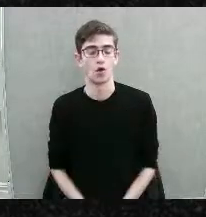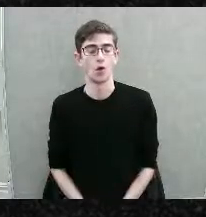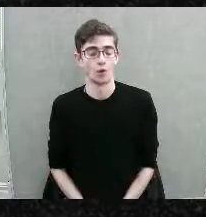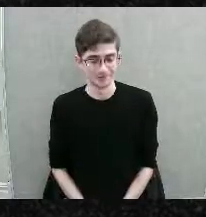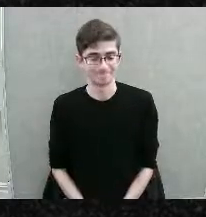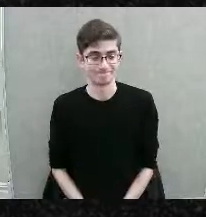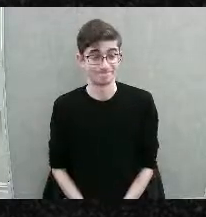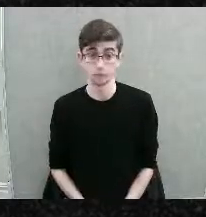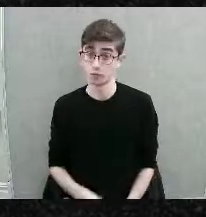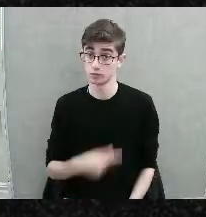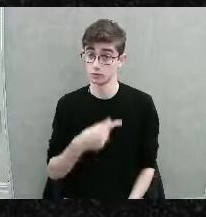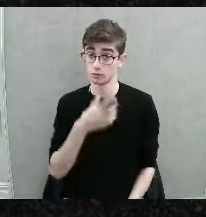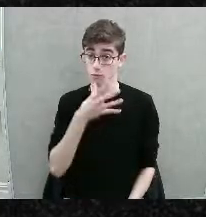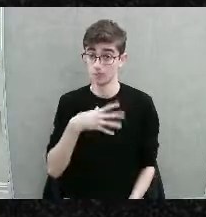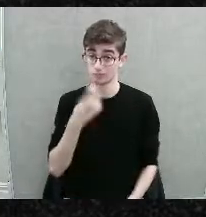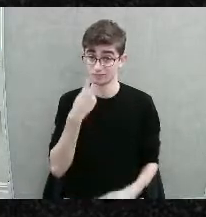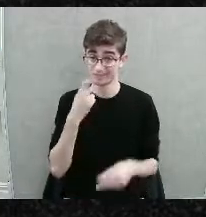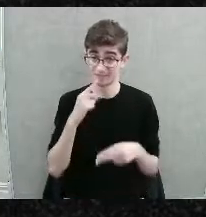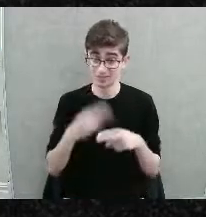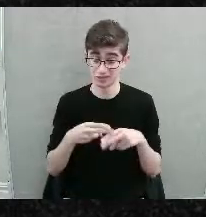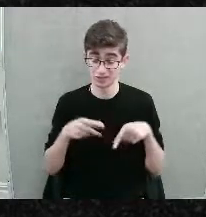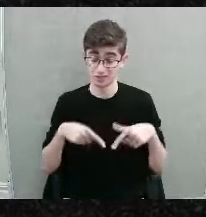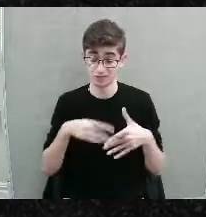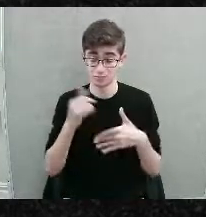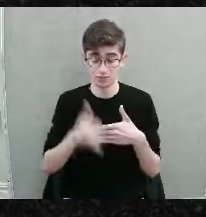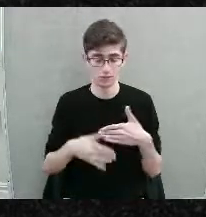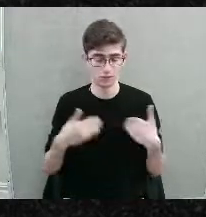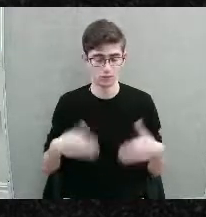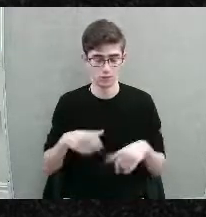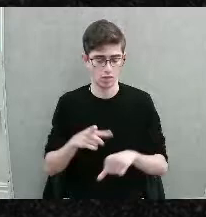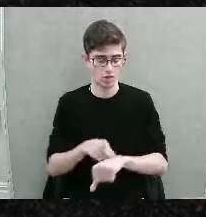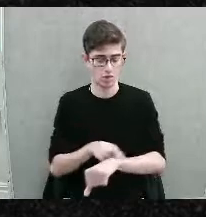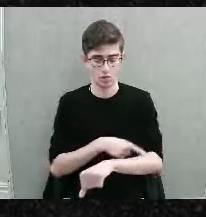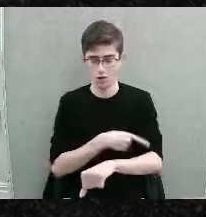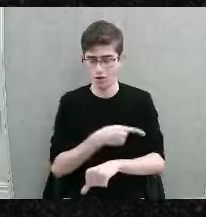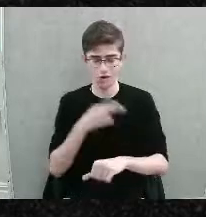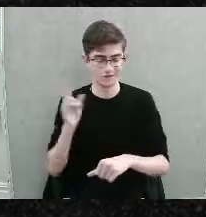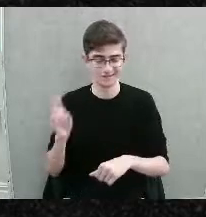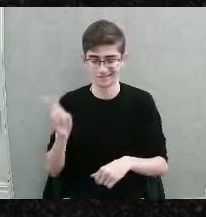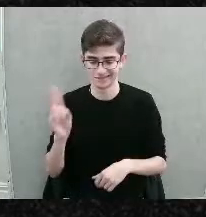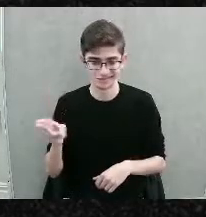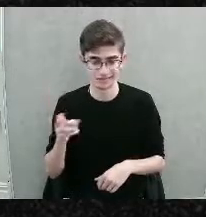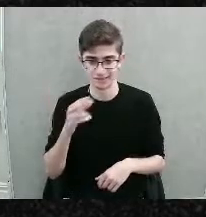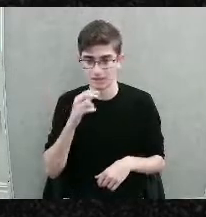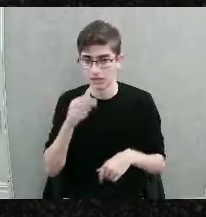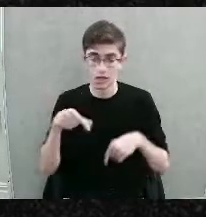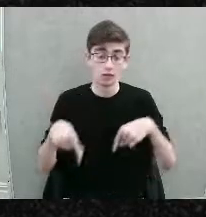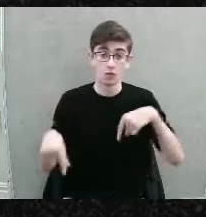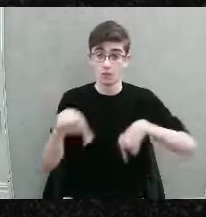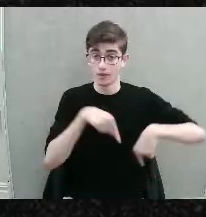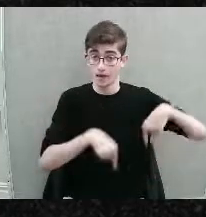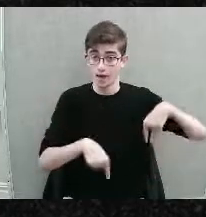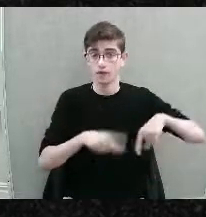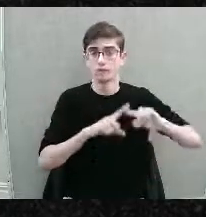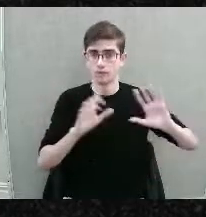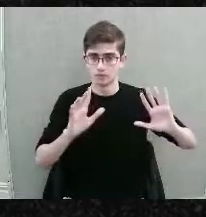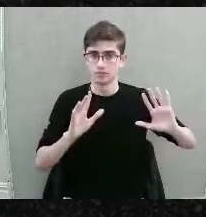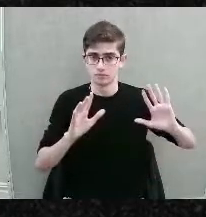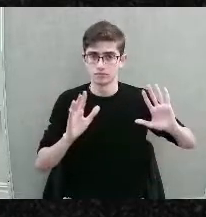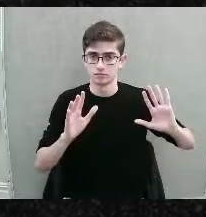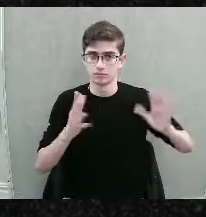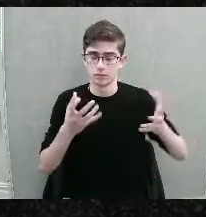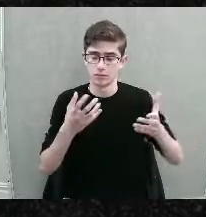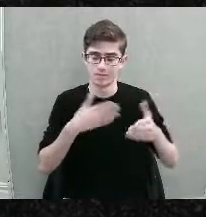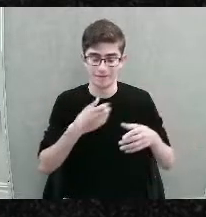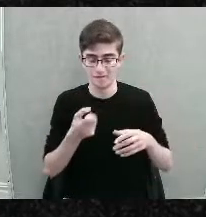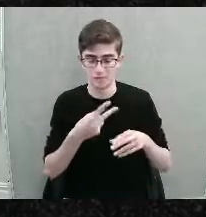mentioned, this project has a very long and complex genealogy, so I'm not going to go back over that. But what I'd like to do in just my